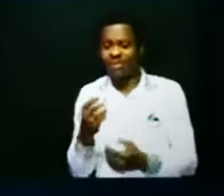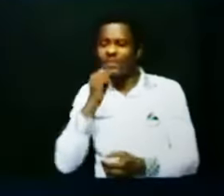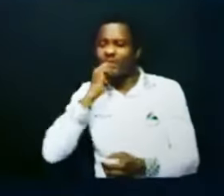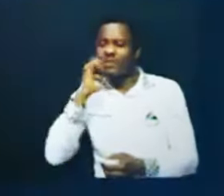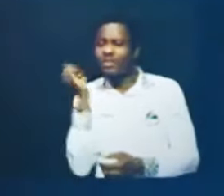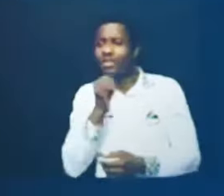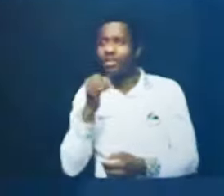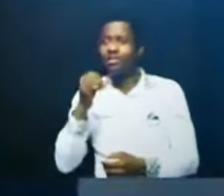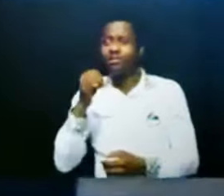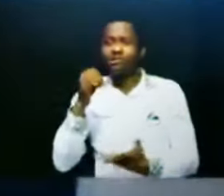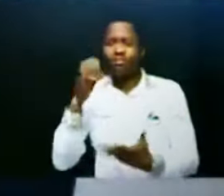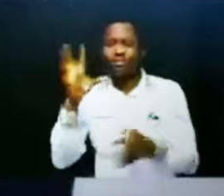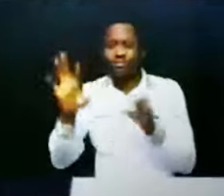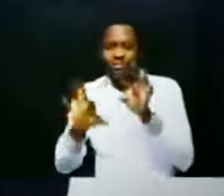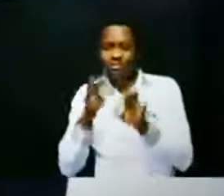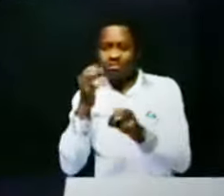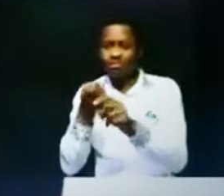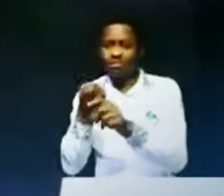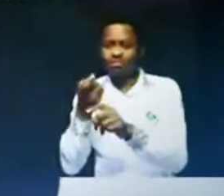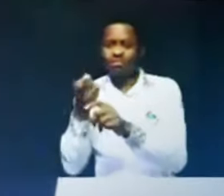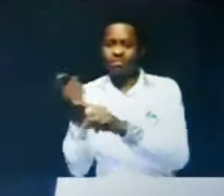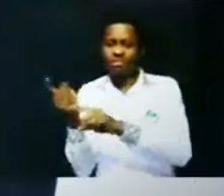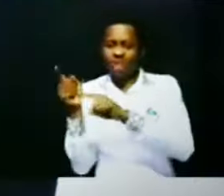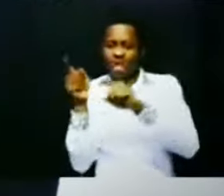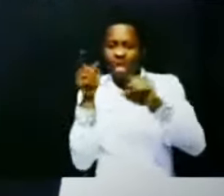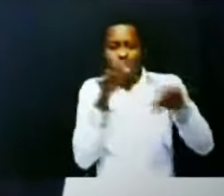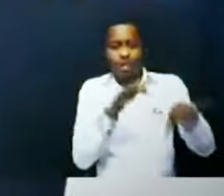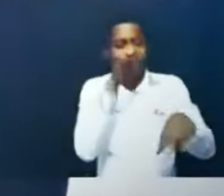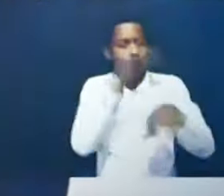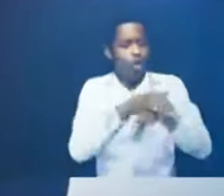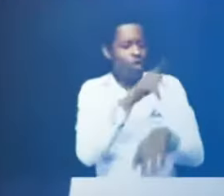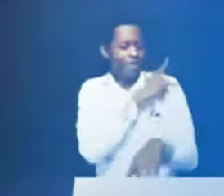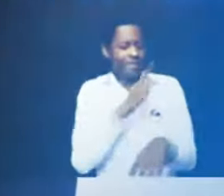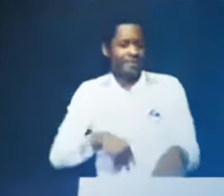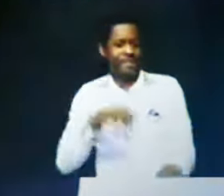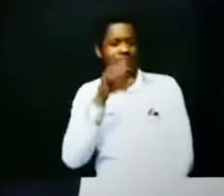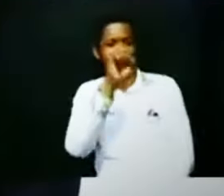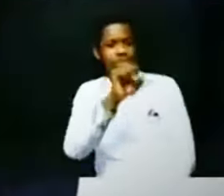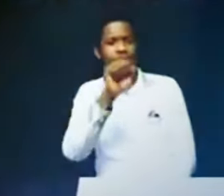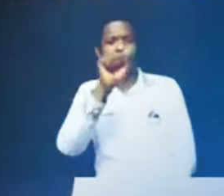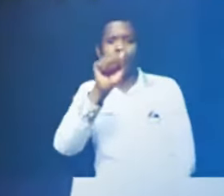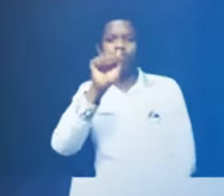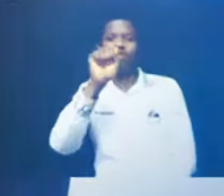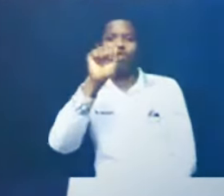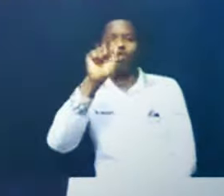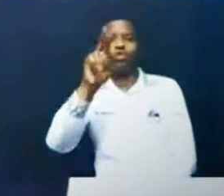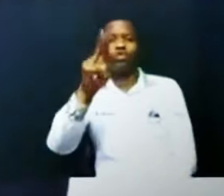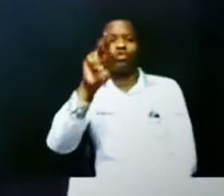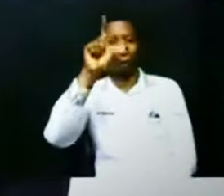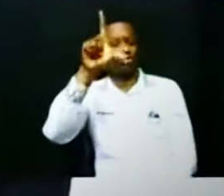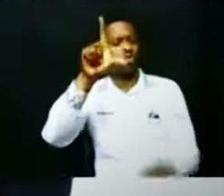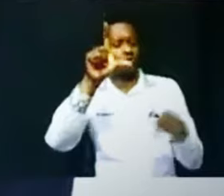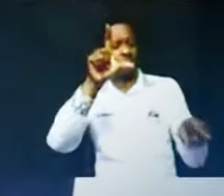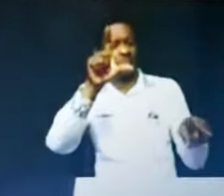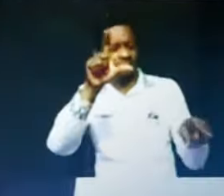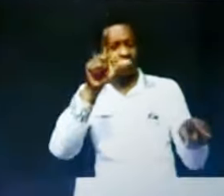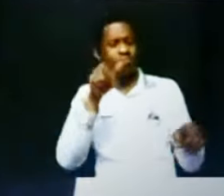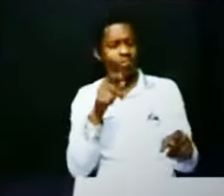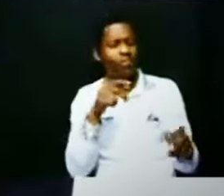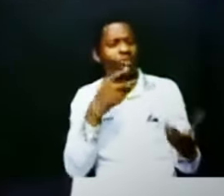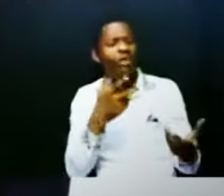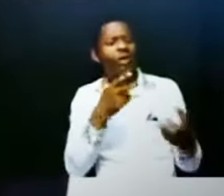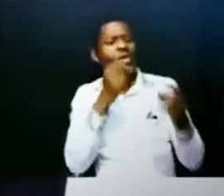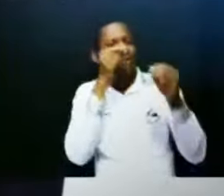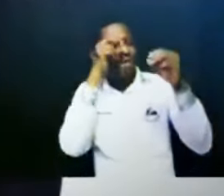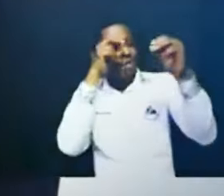from God came forcefully on Saul. He was prophesying in the house while David was playing the lyre,